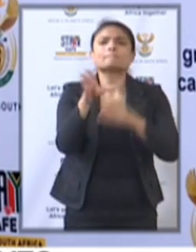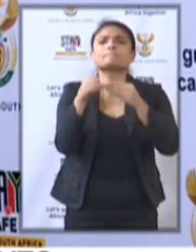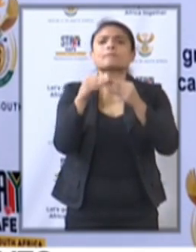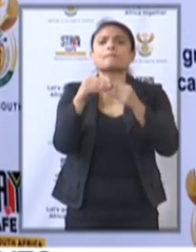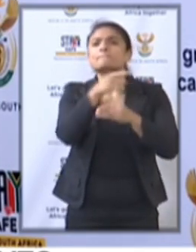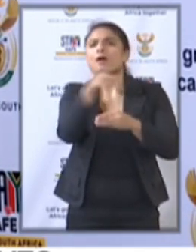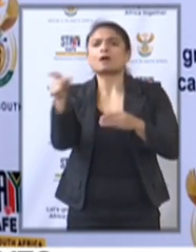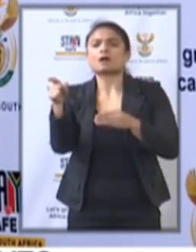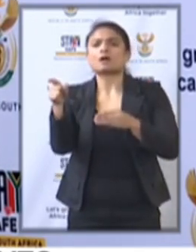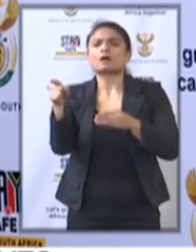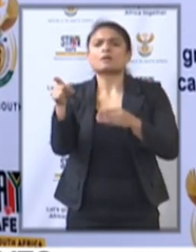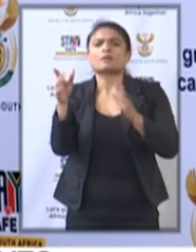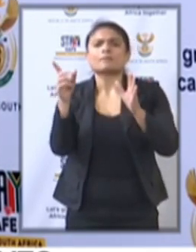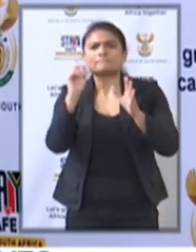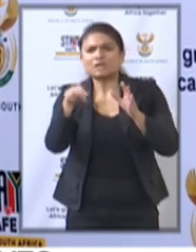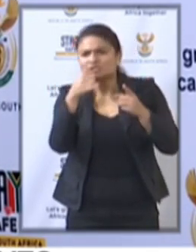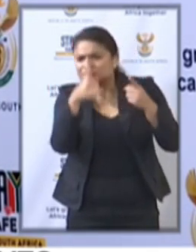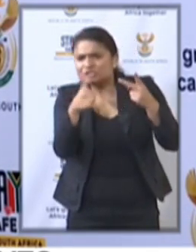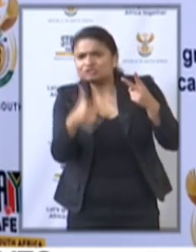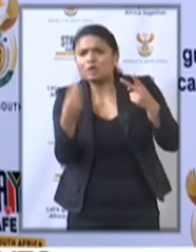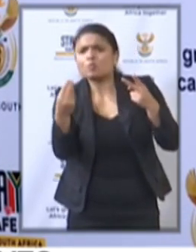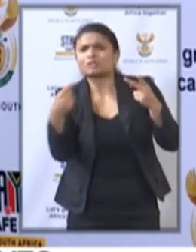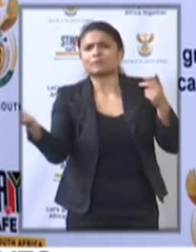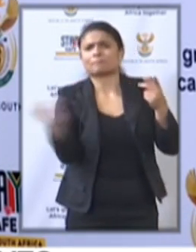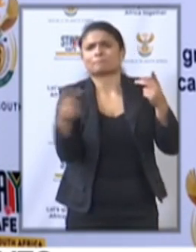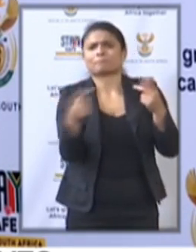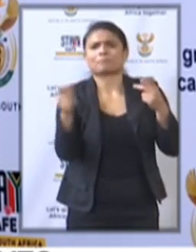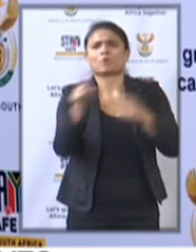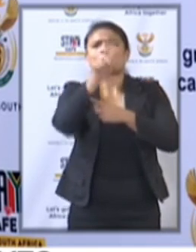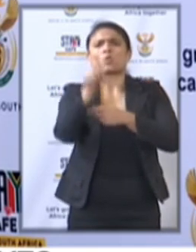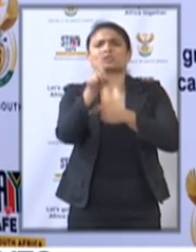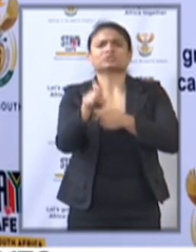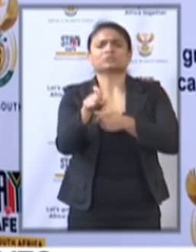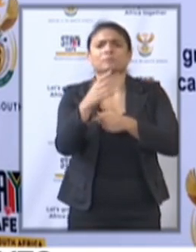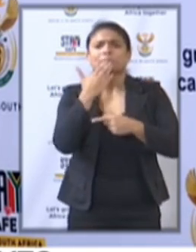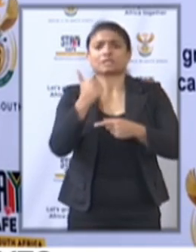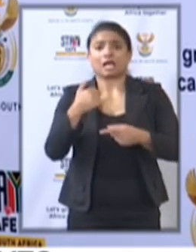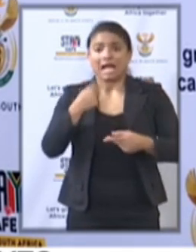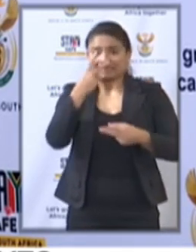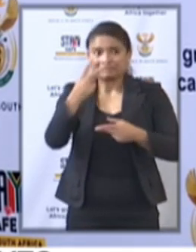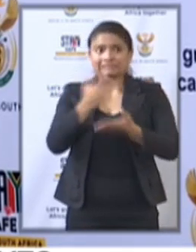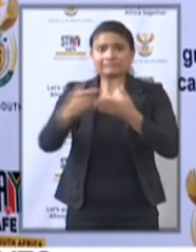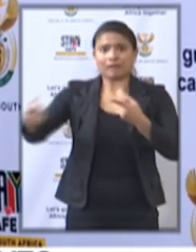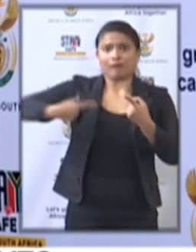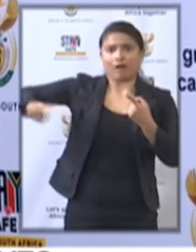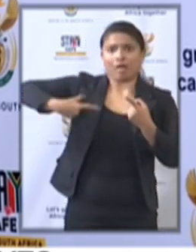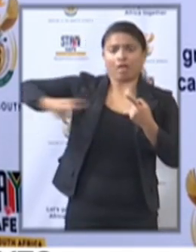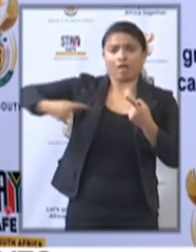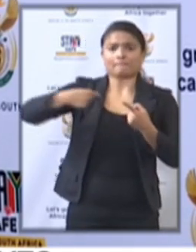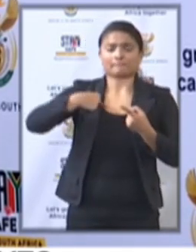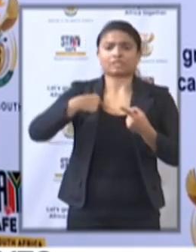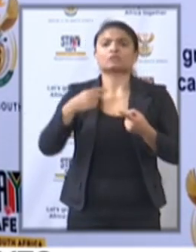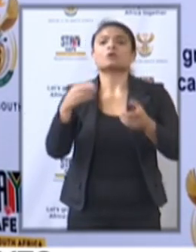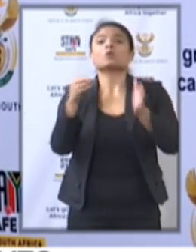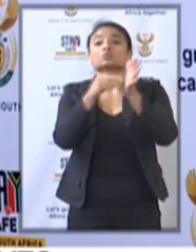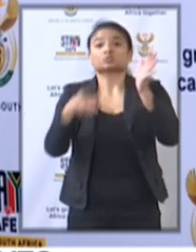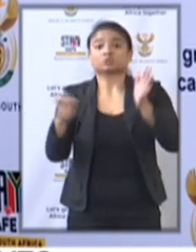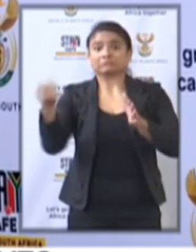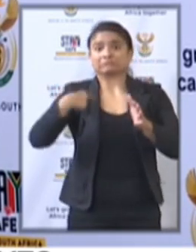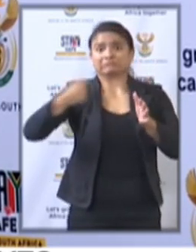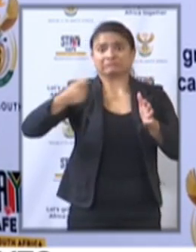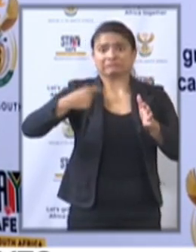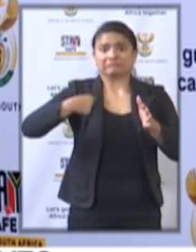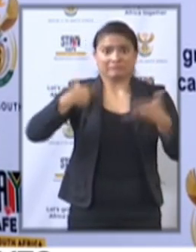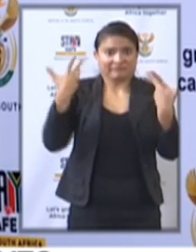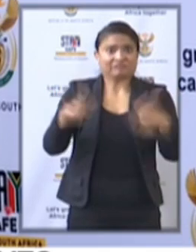team. I see that some are sending it to me, and there are also students who are sending questions. If we can take